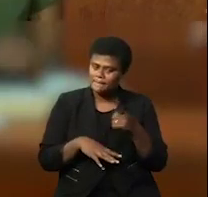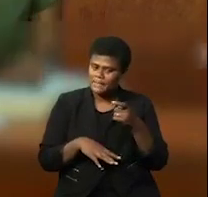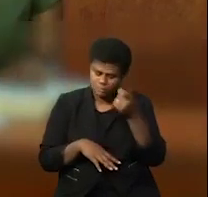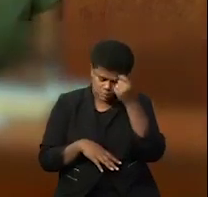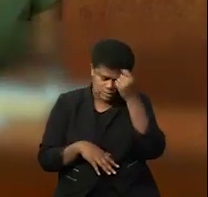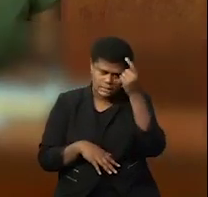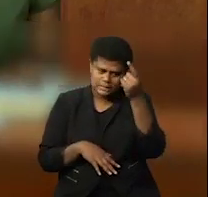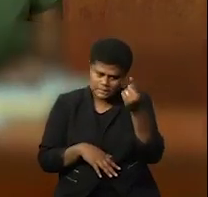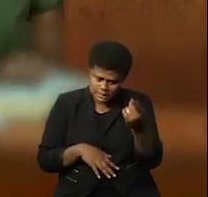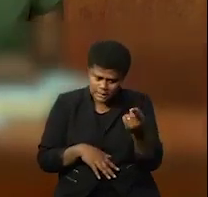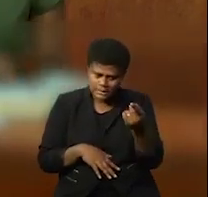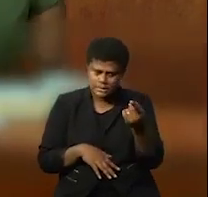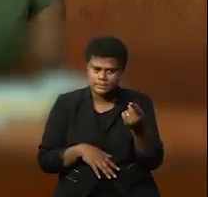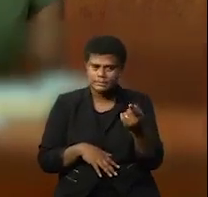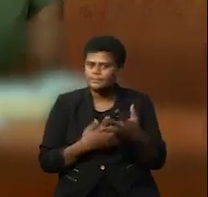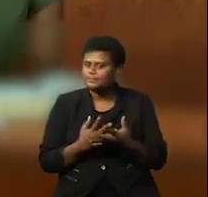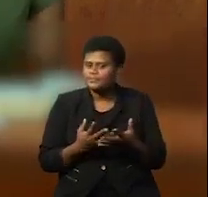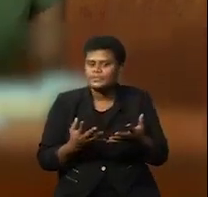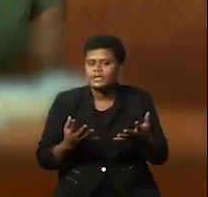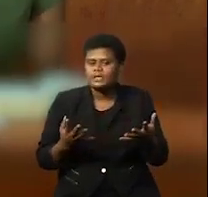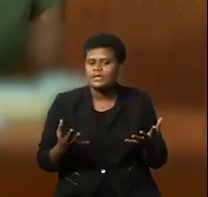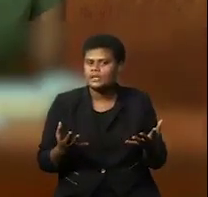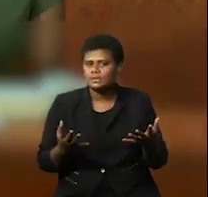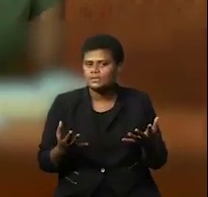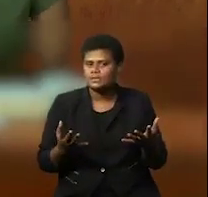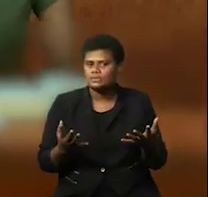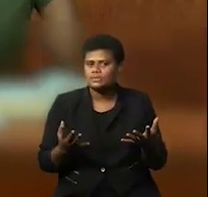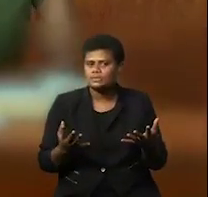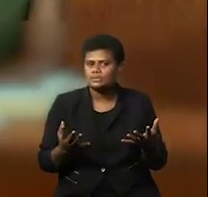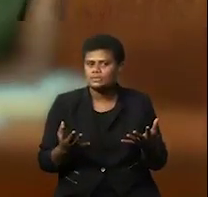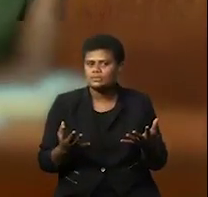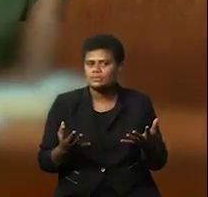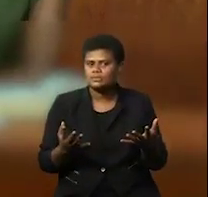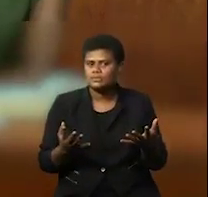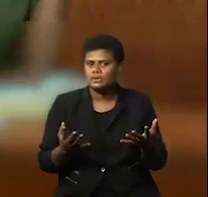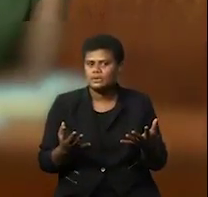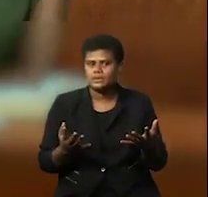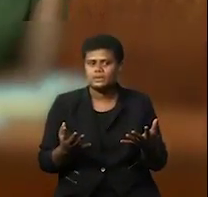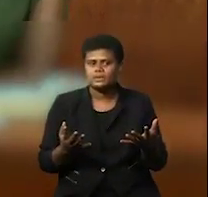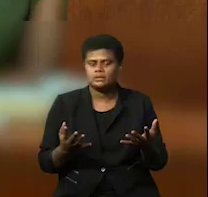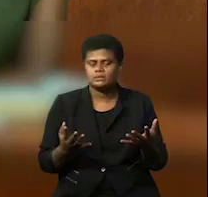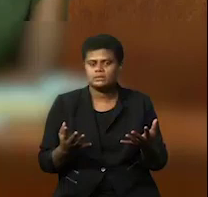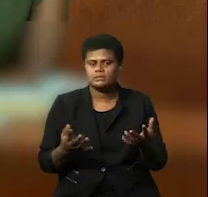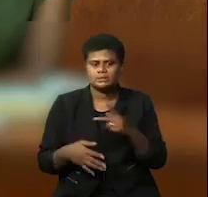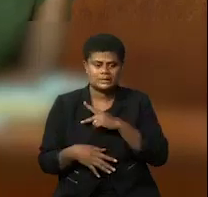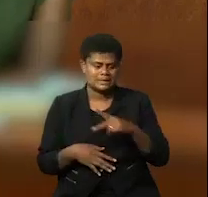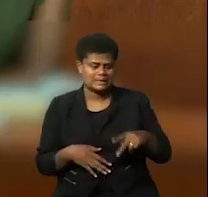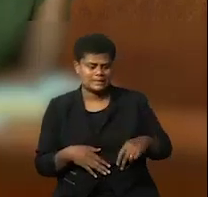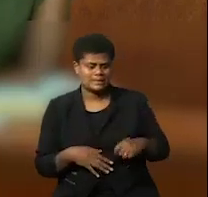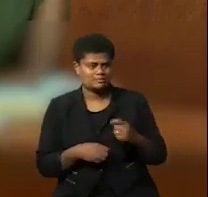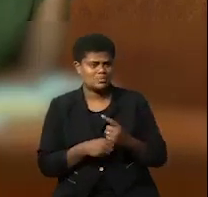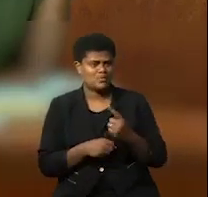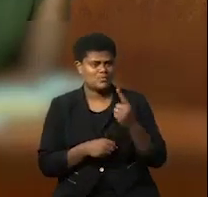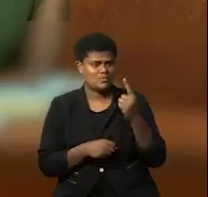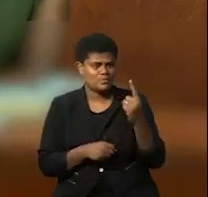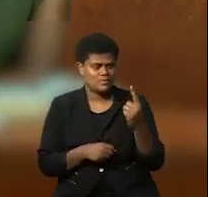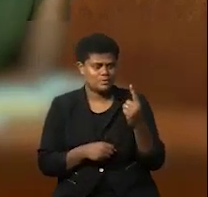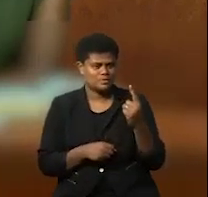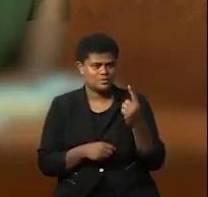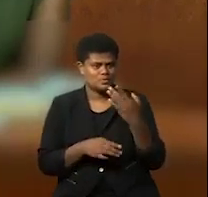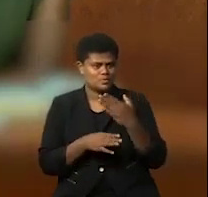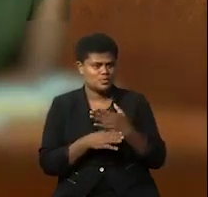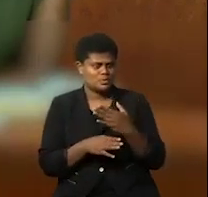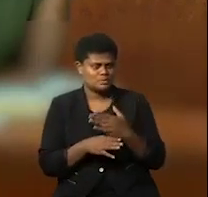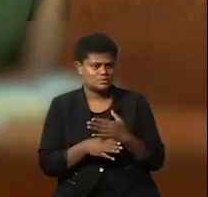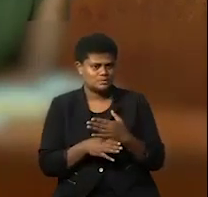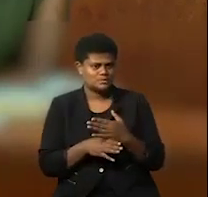the sanctuary system works. Okay? Because when you look at the sanctuary systems, you